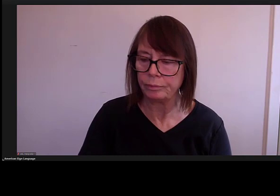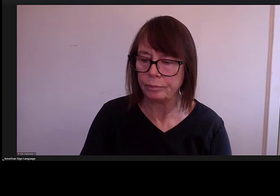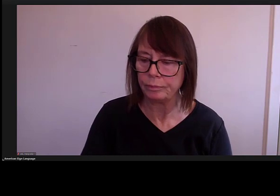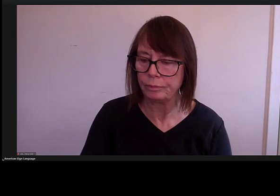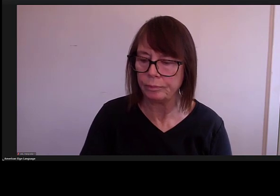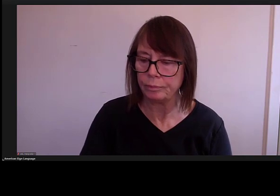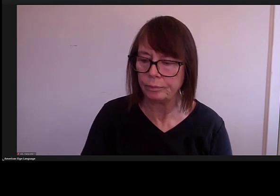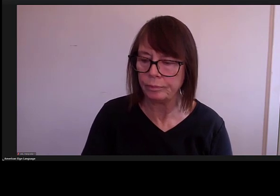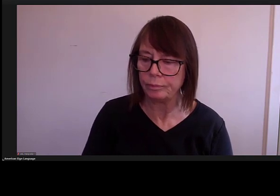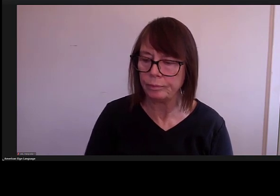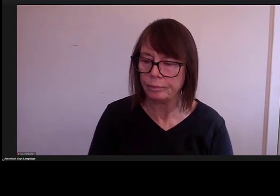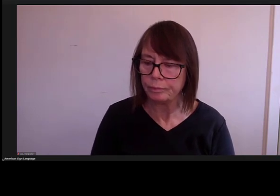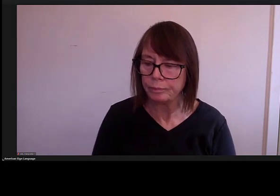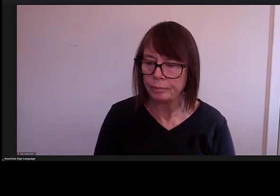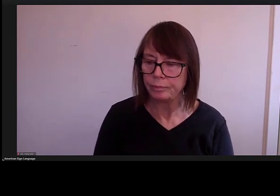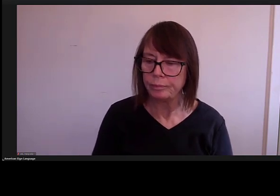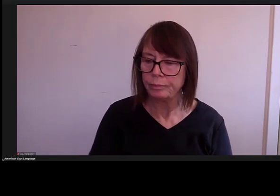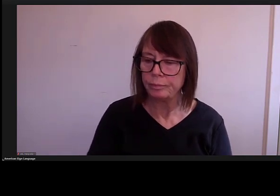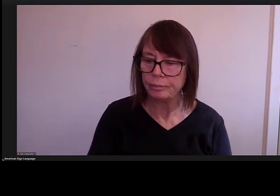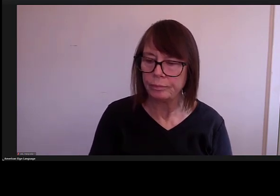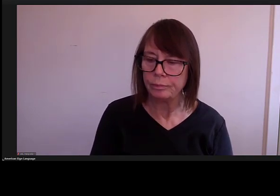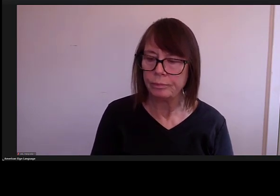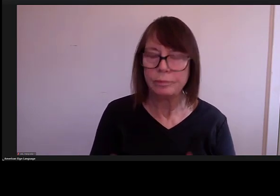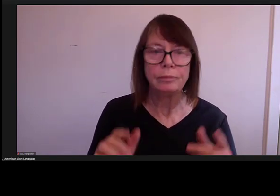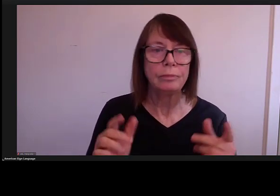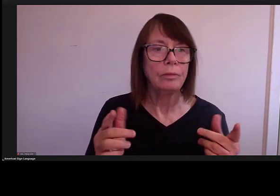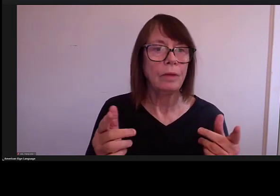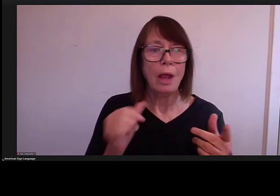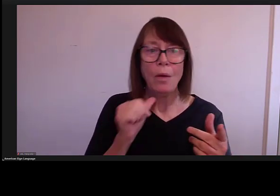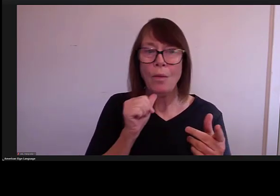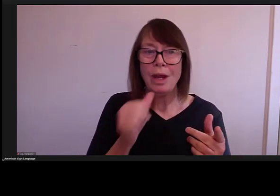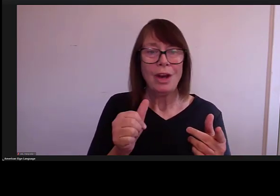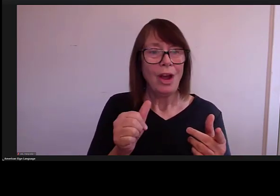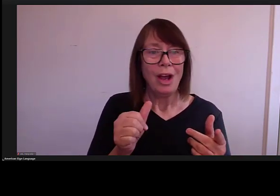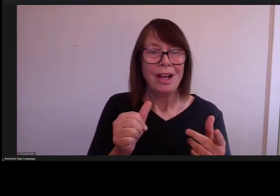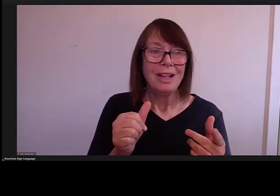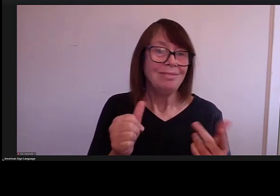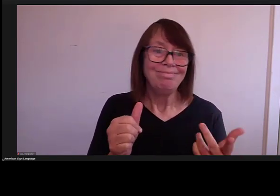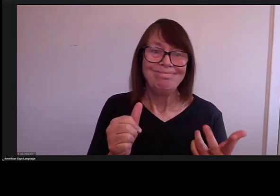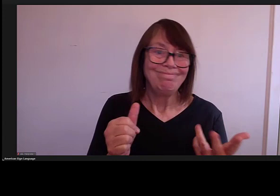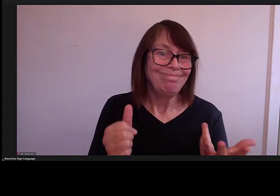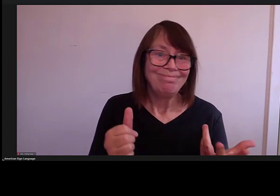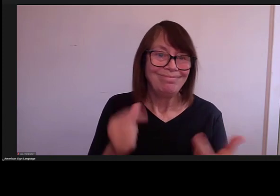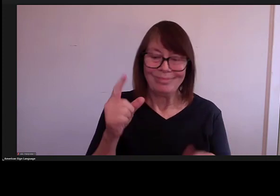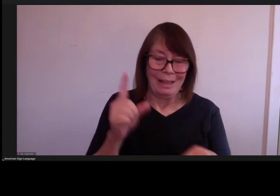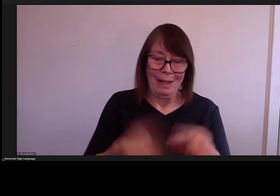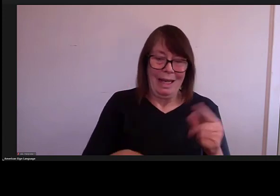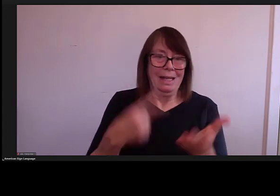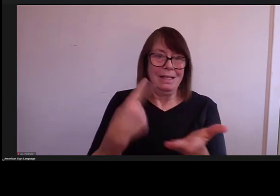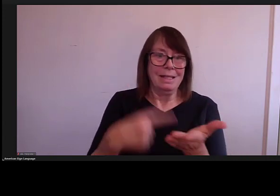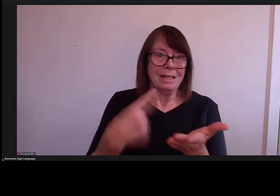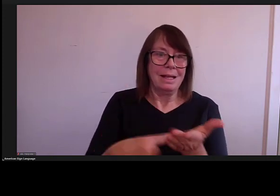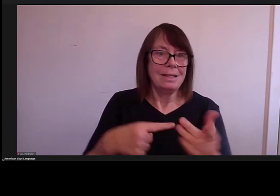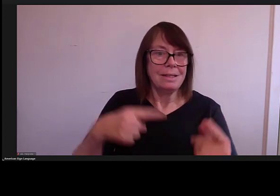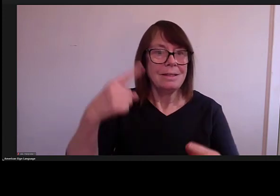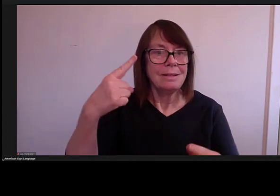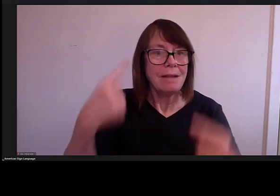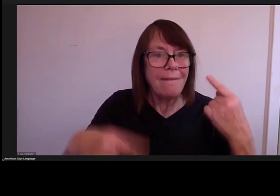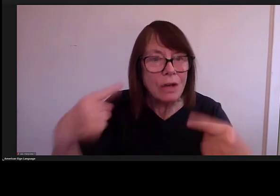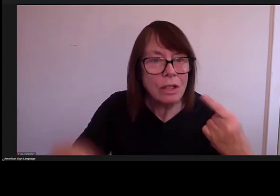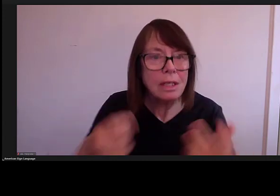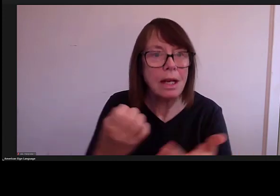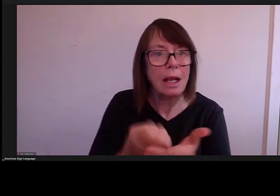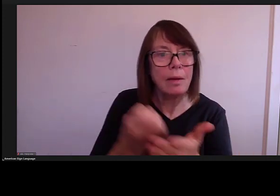And so as you'll learn from our panelists today, we can't discuss equity, diversity, inclusion, and social justice without